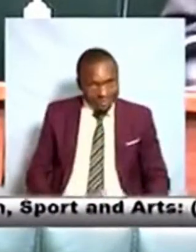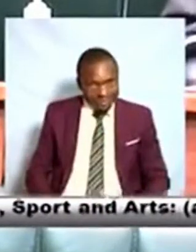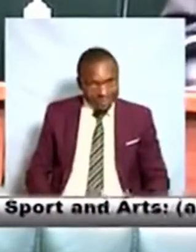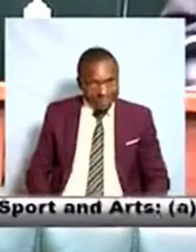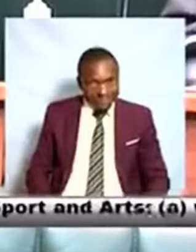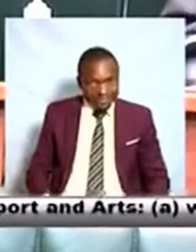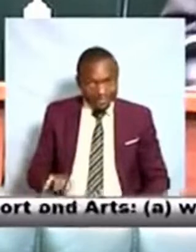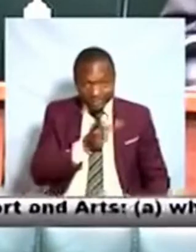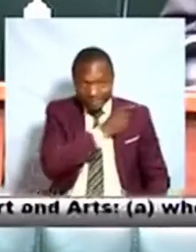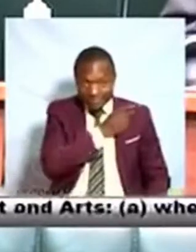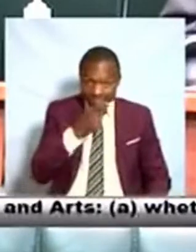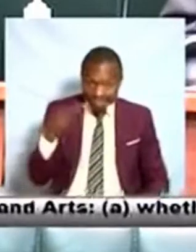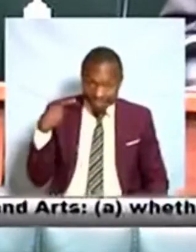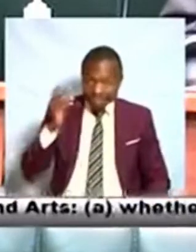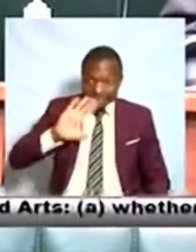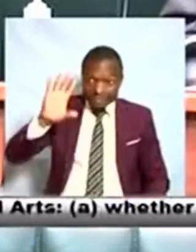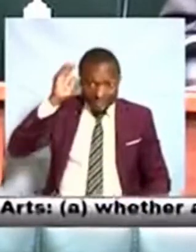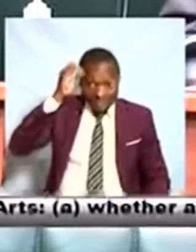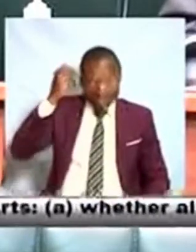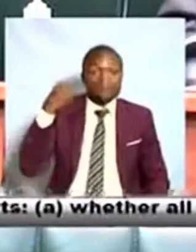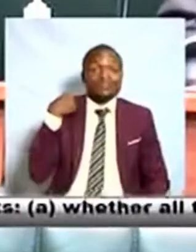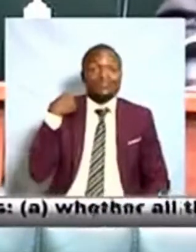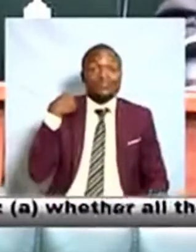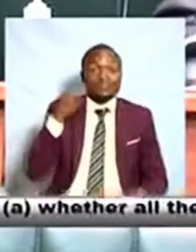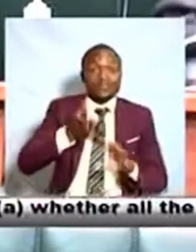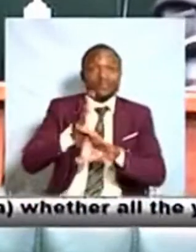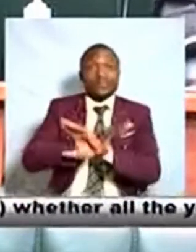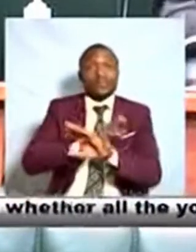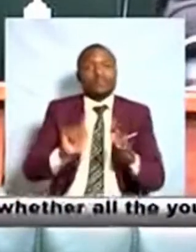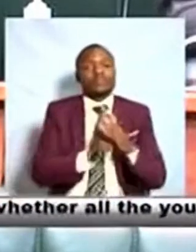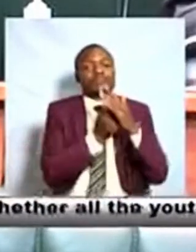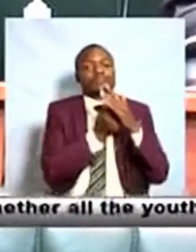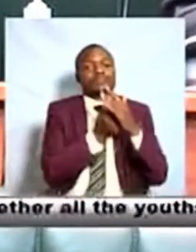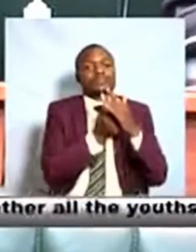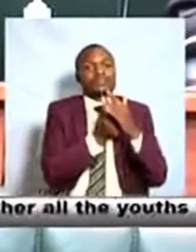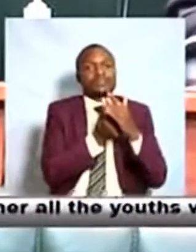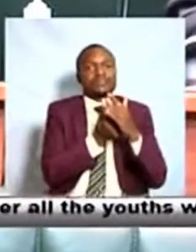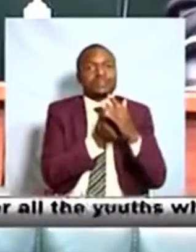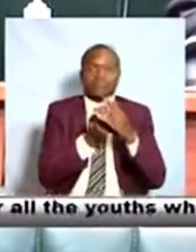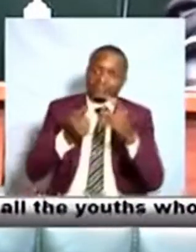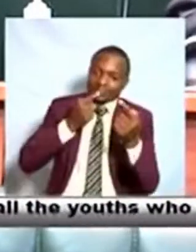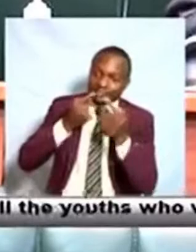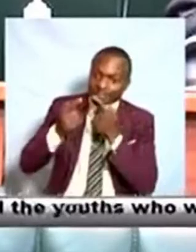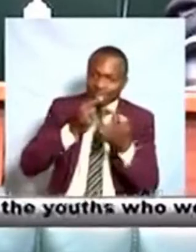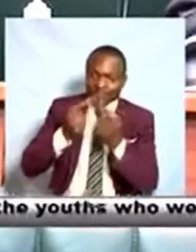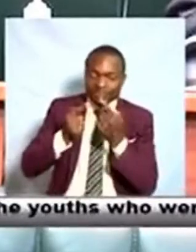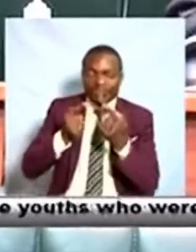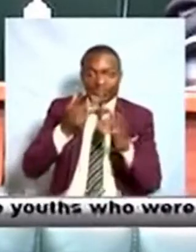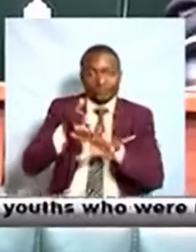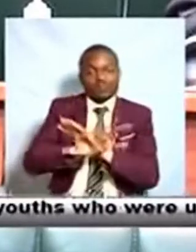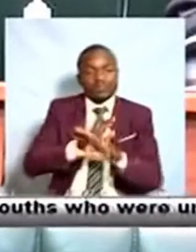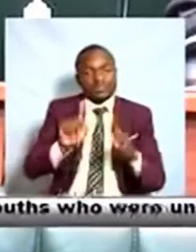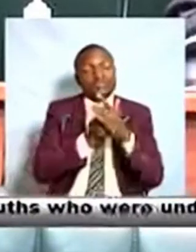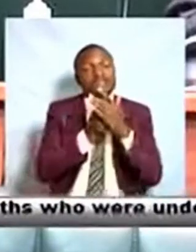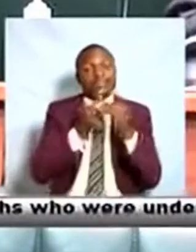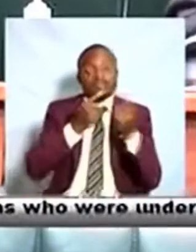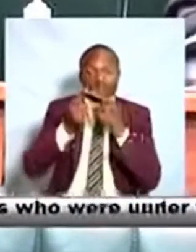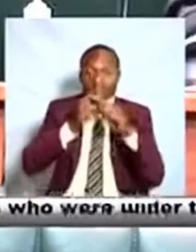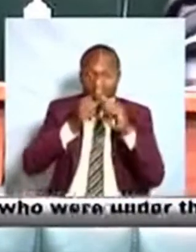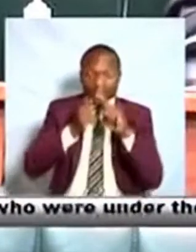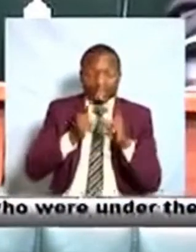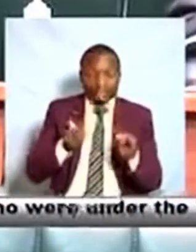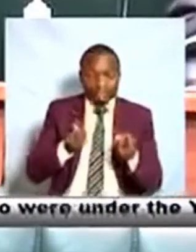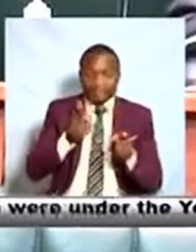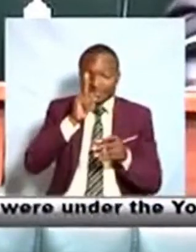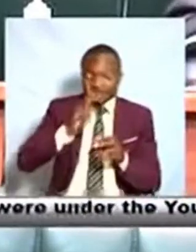to Parliament or to your office before we started conversing and before we started talking. Madam